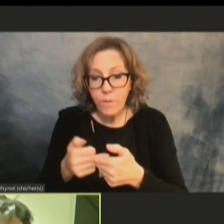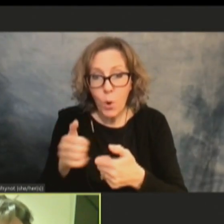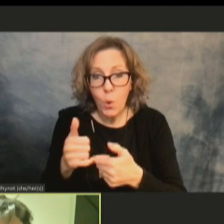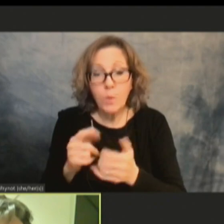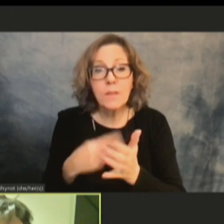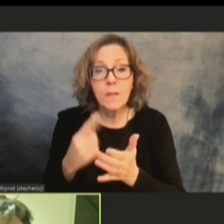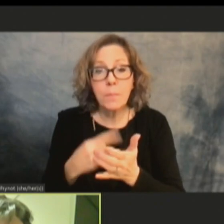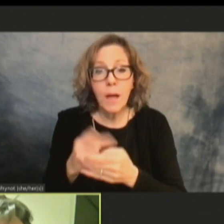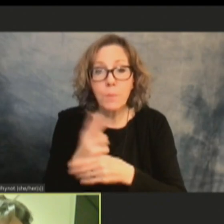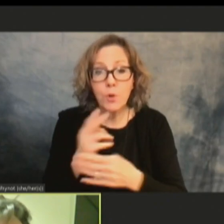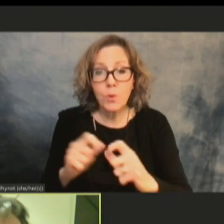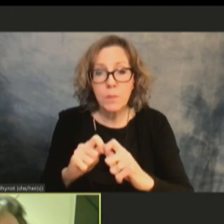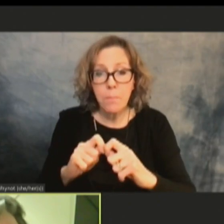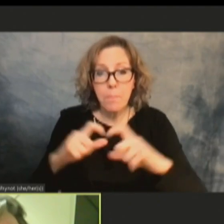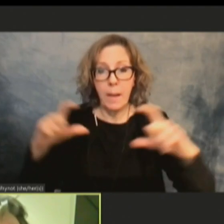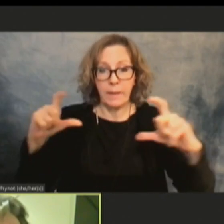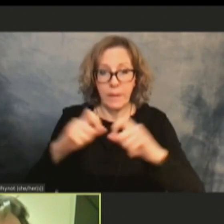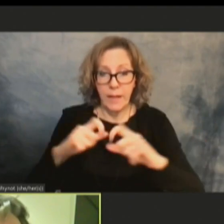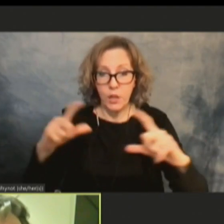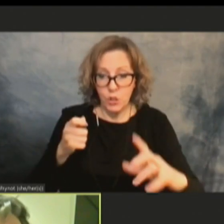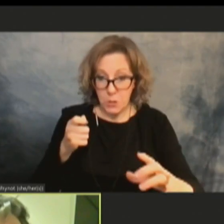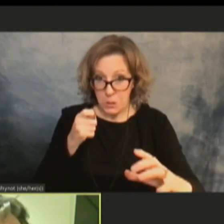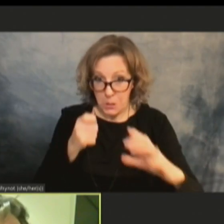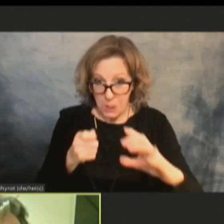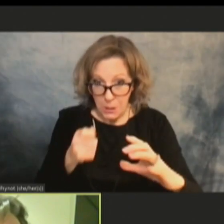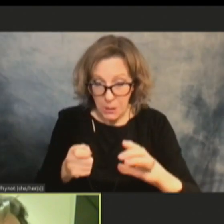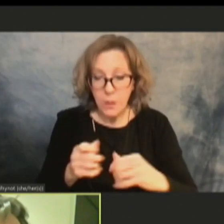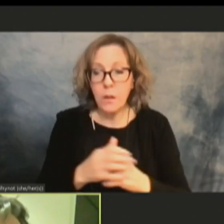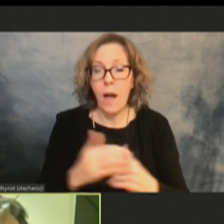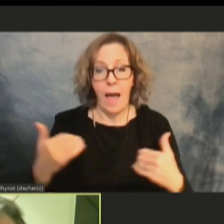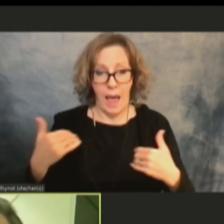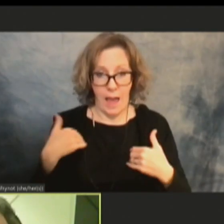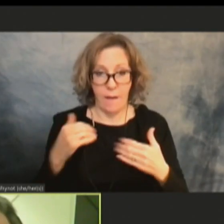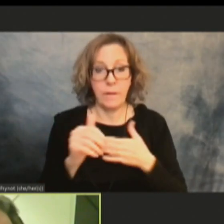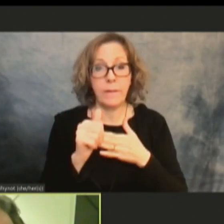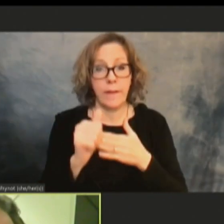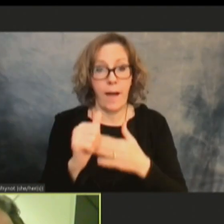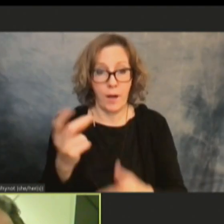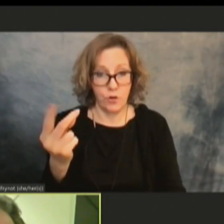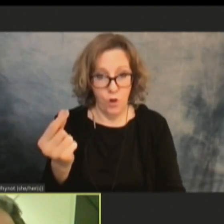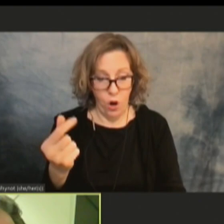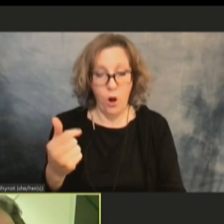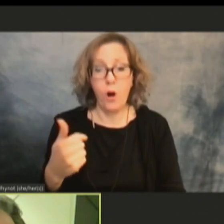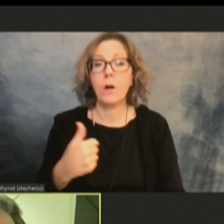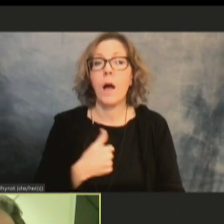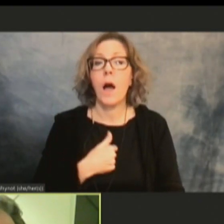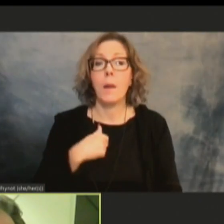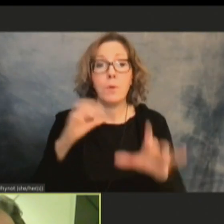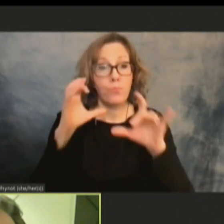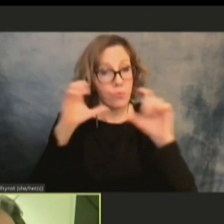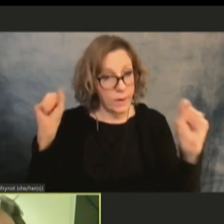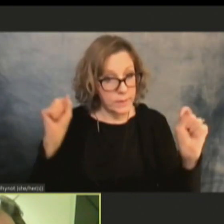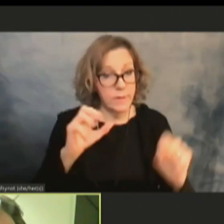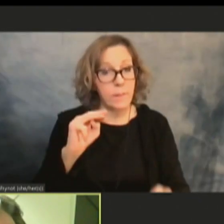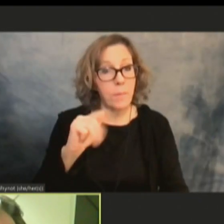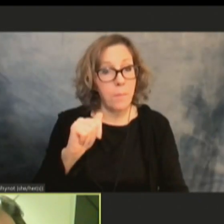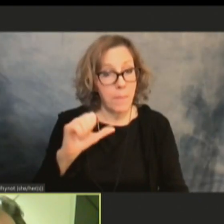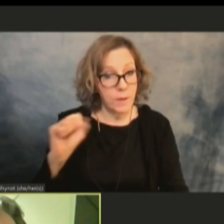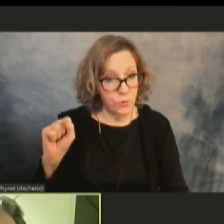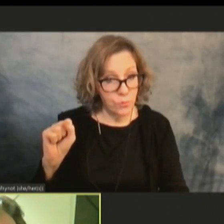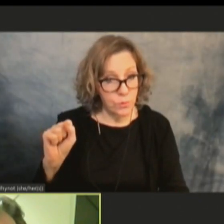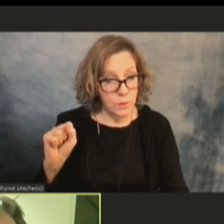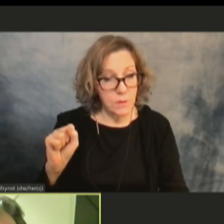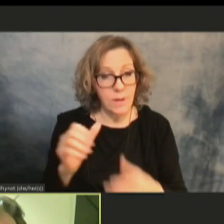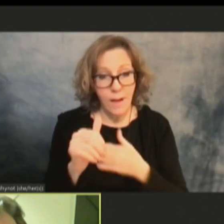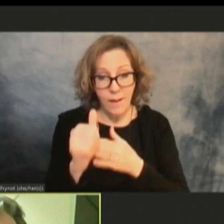certain circumstances. I have a guide dog. I am president of the Massachusetts Guide Dog Users of Massachusetts, so I'm